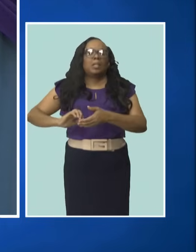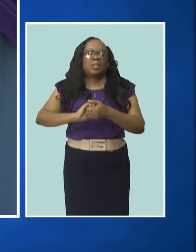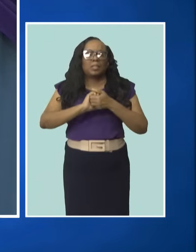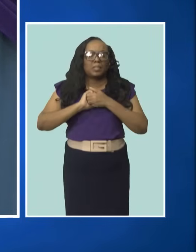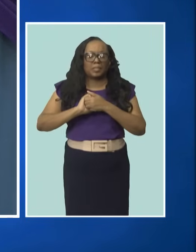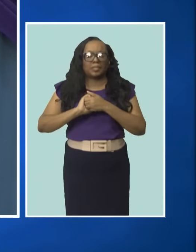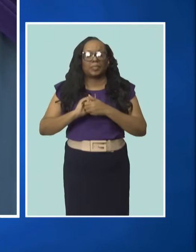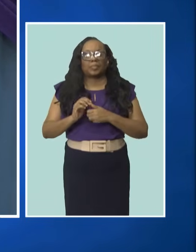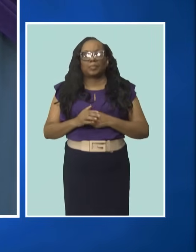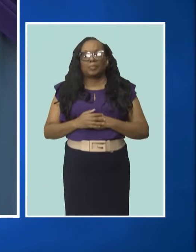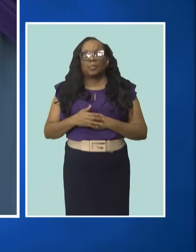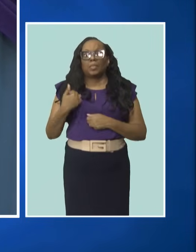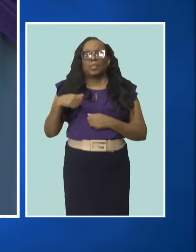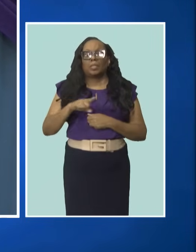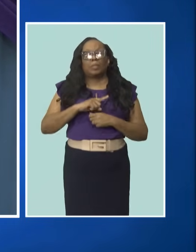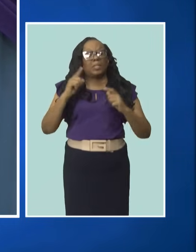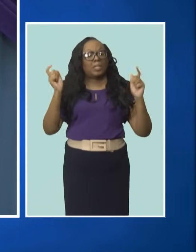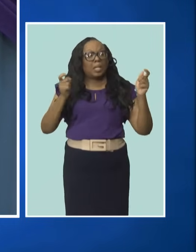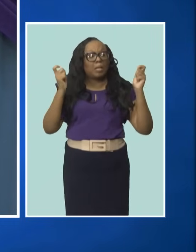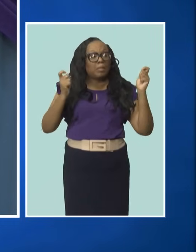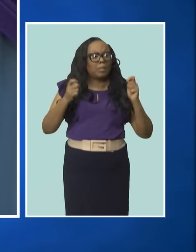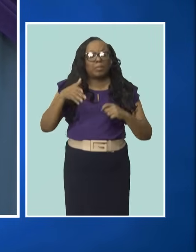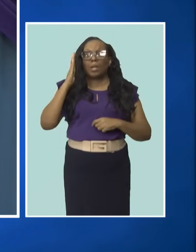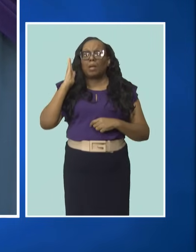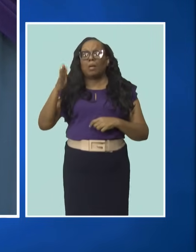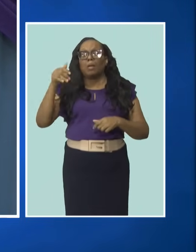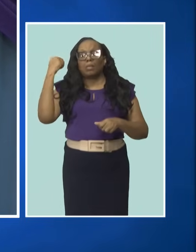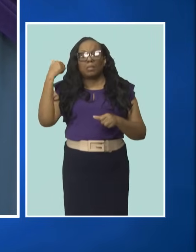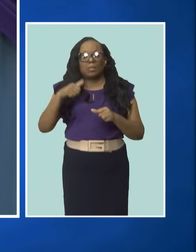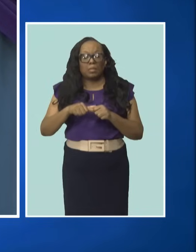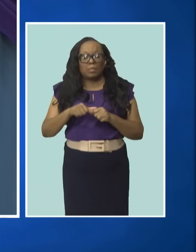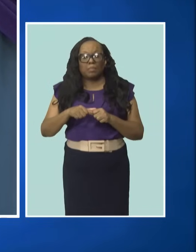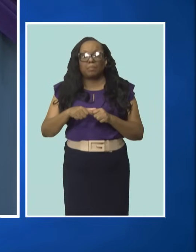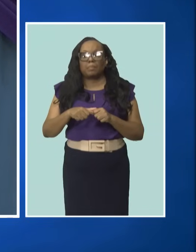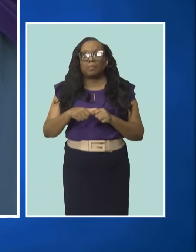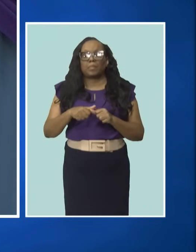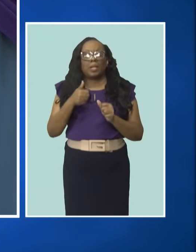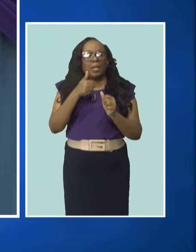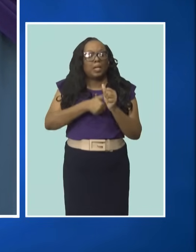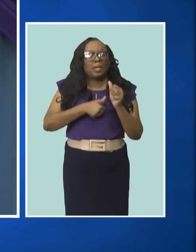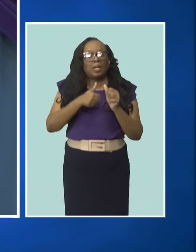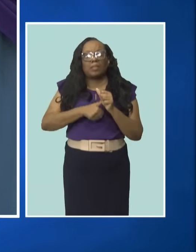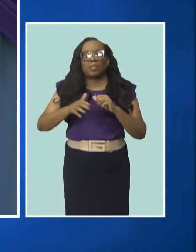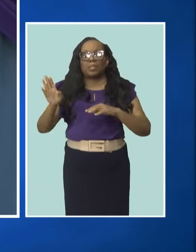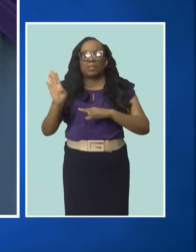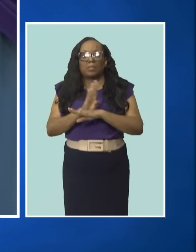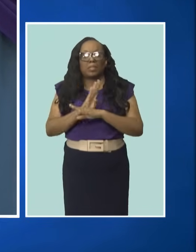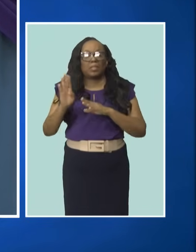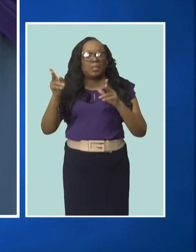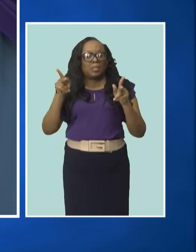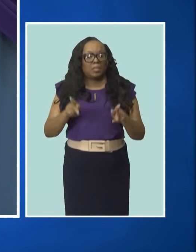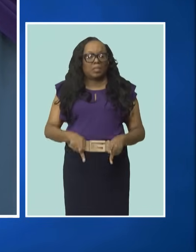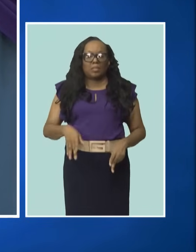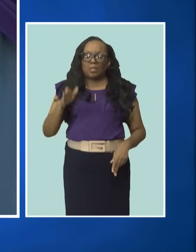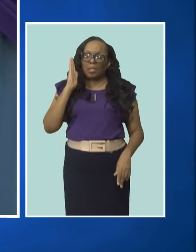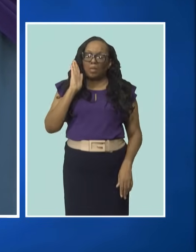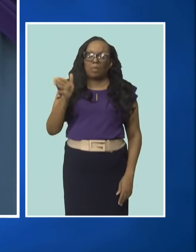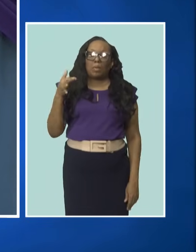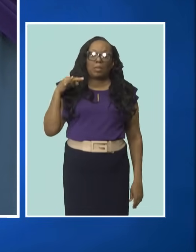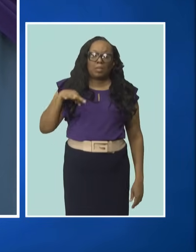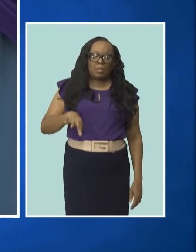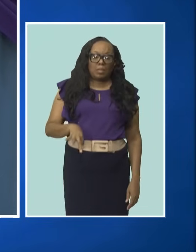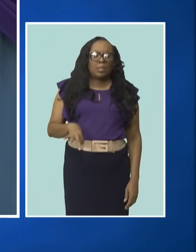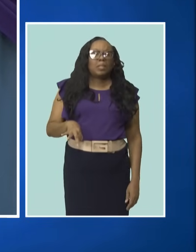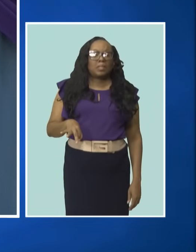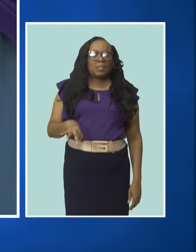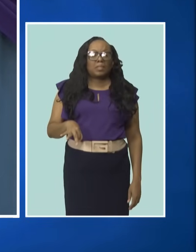that as we celebrate, we remember that every business person in St. Philip will benefit